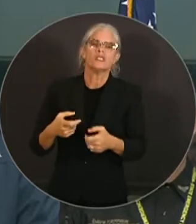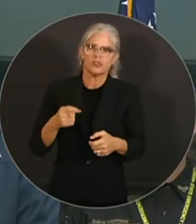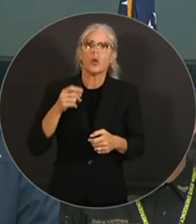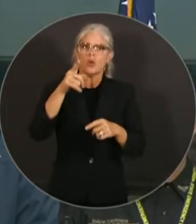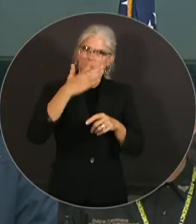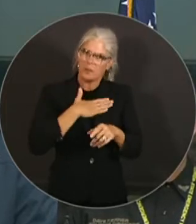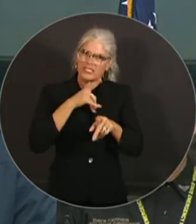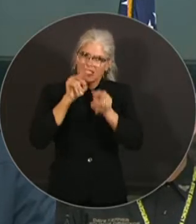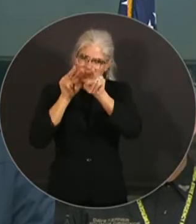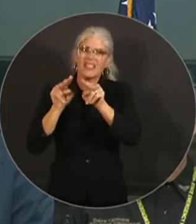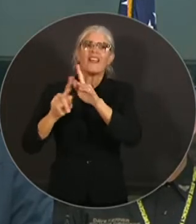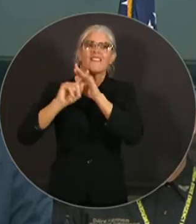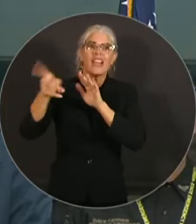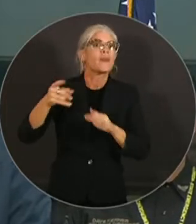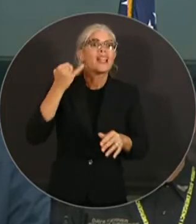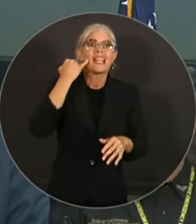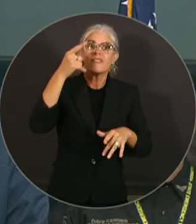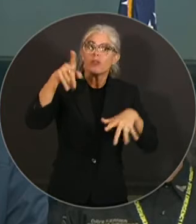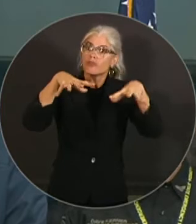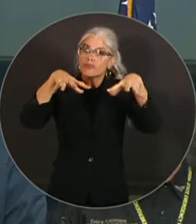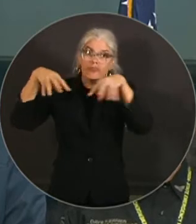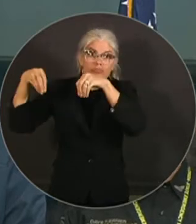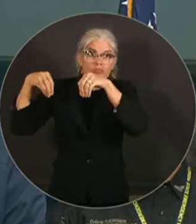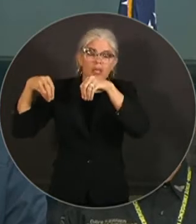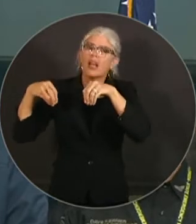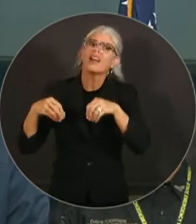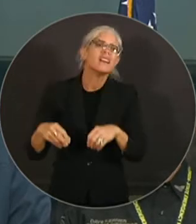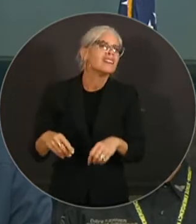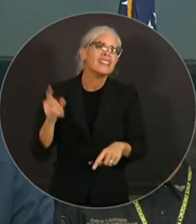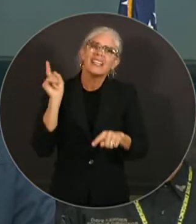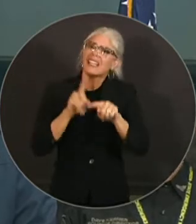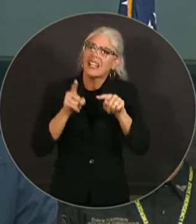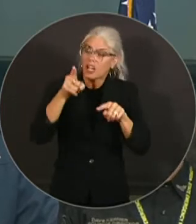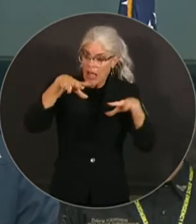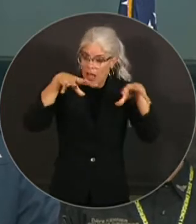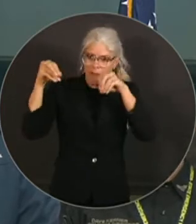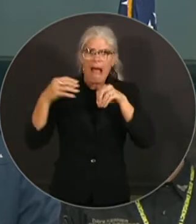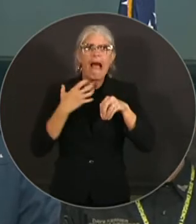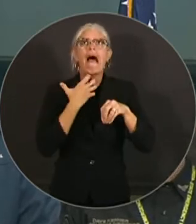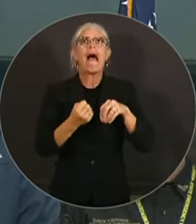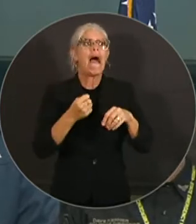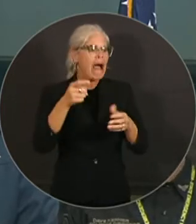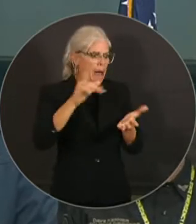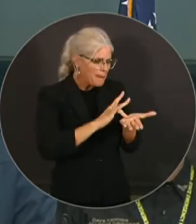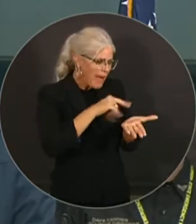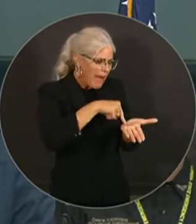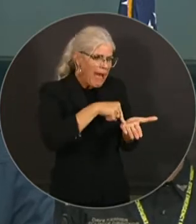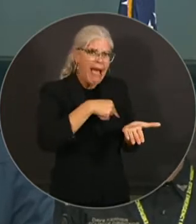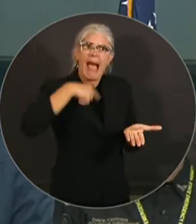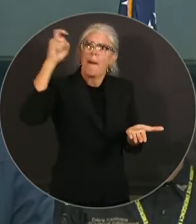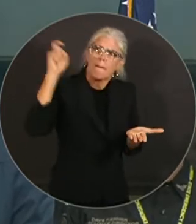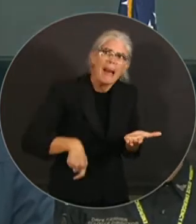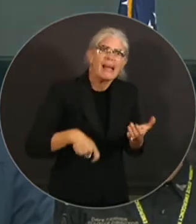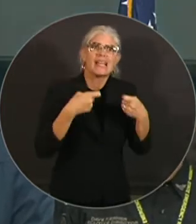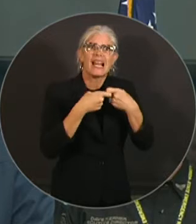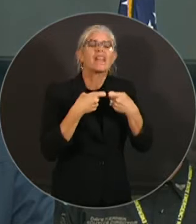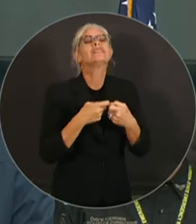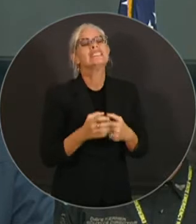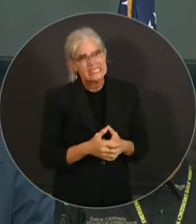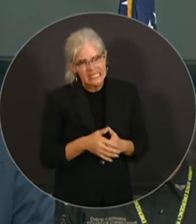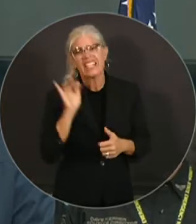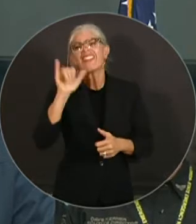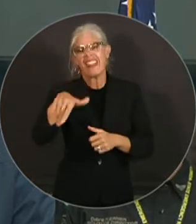lose power, there will be no way for you to use your medical devices. Storm surge values have gone up from this